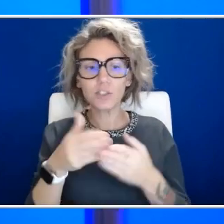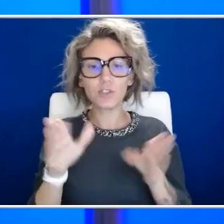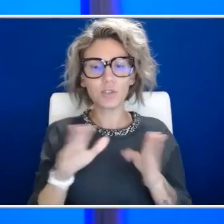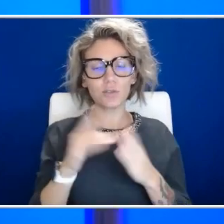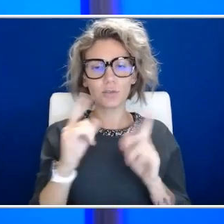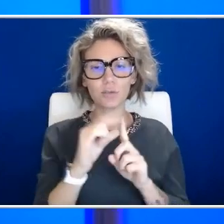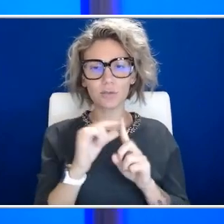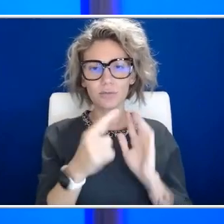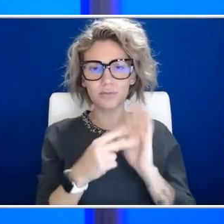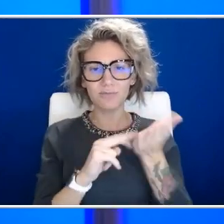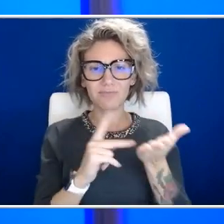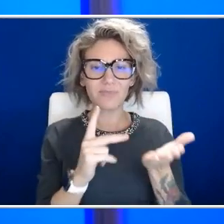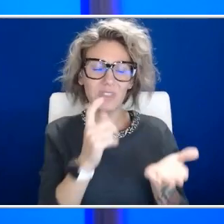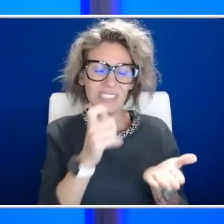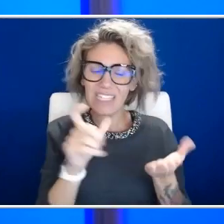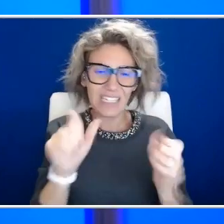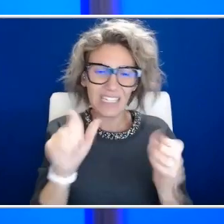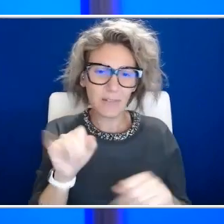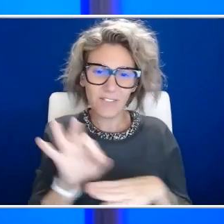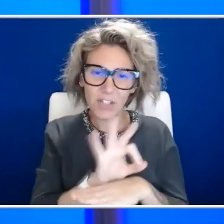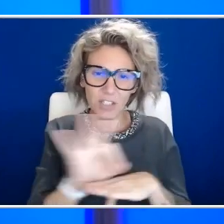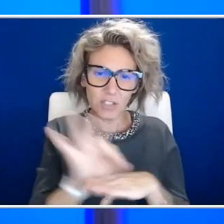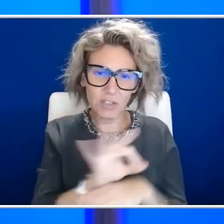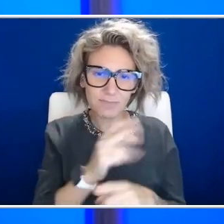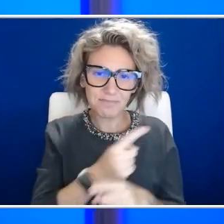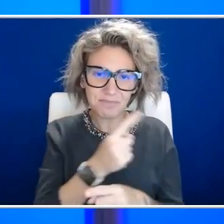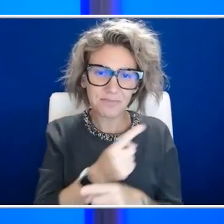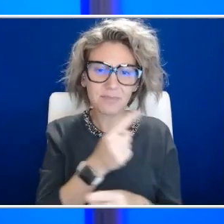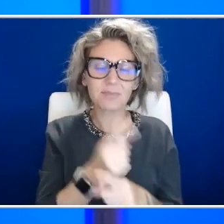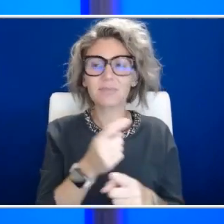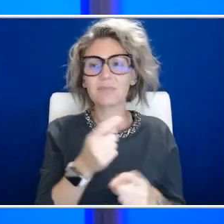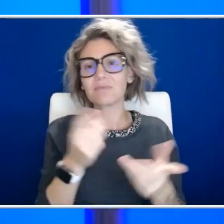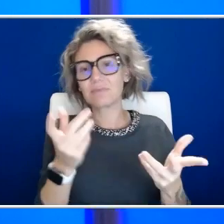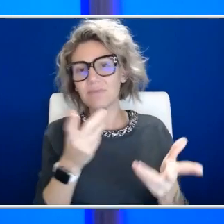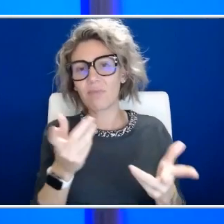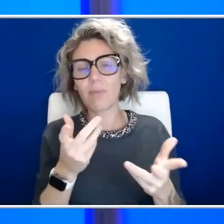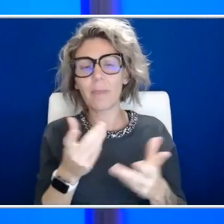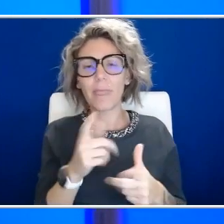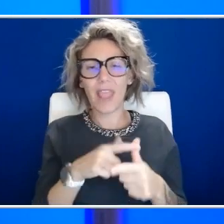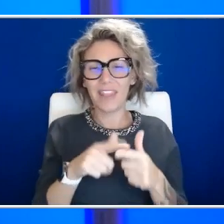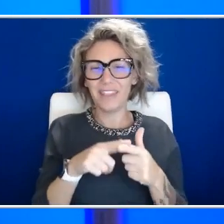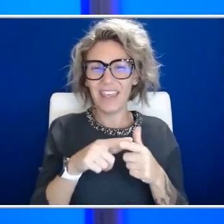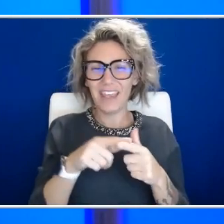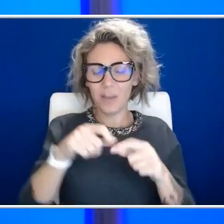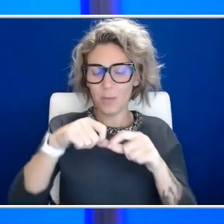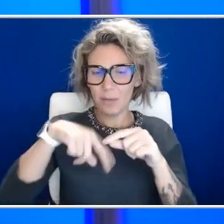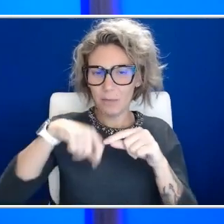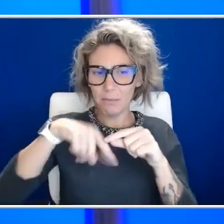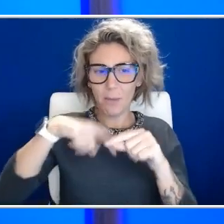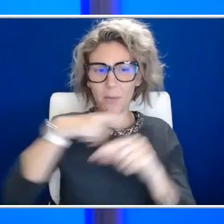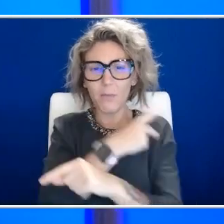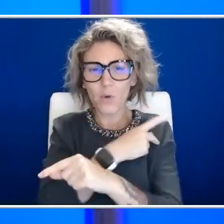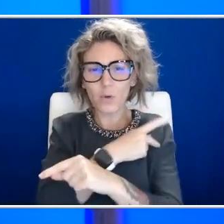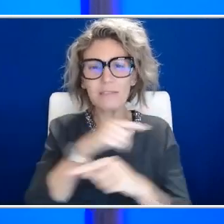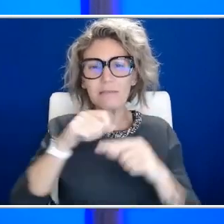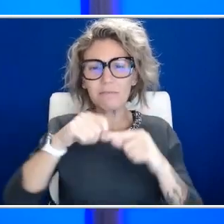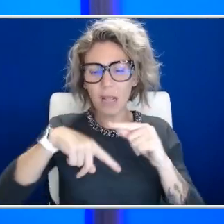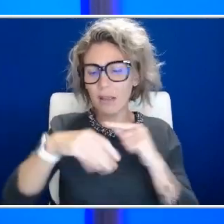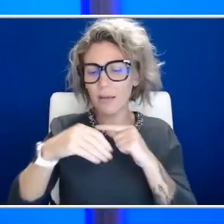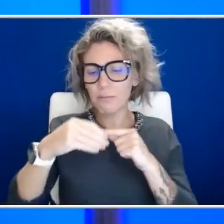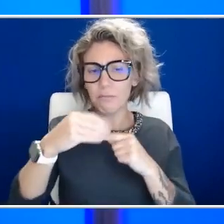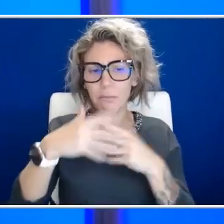kidney is not able to function so well, and there is some leakage of protein and blood in the